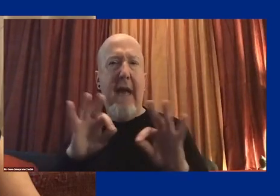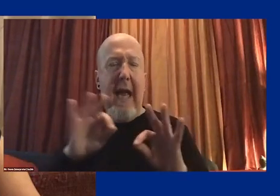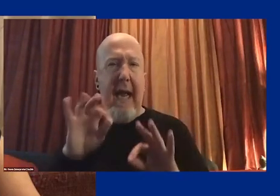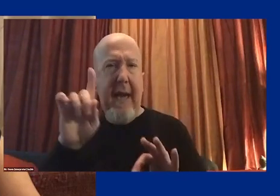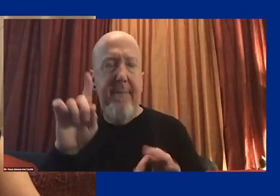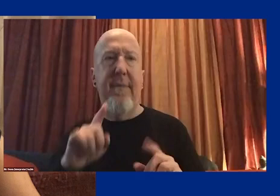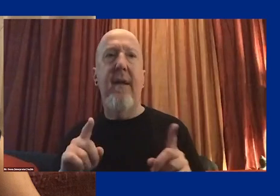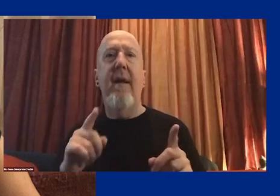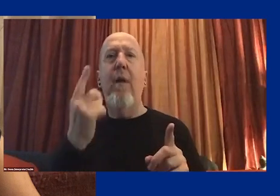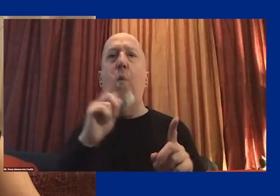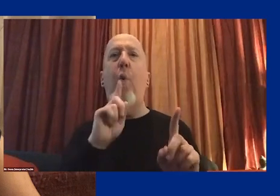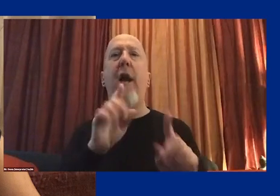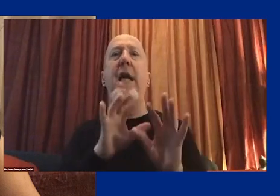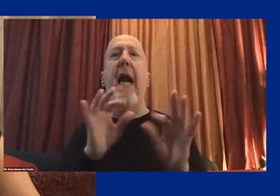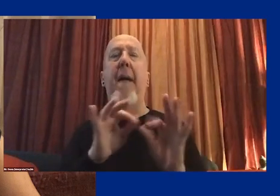a comment